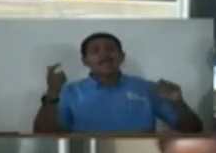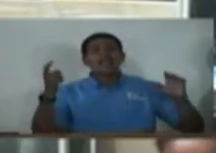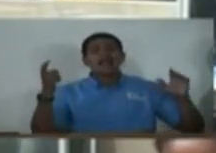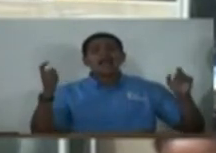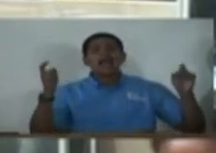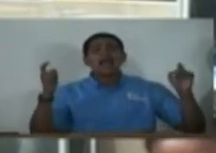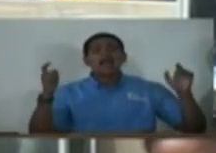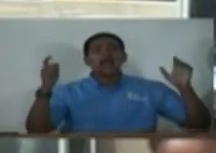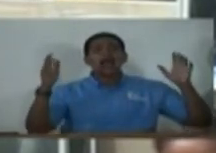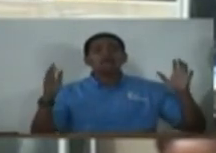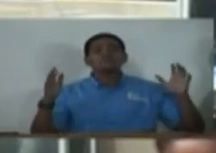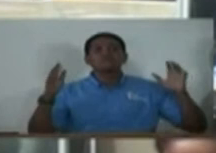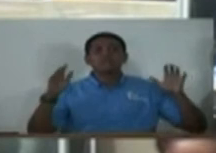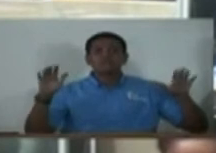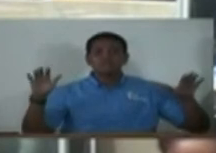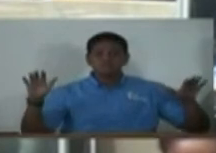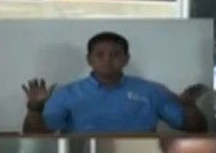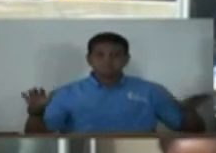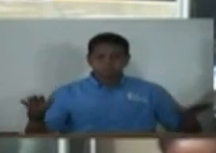administrative complacency,